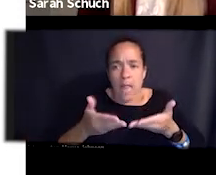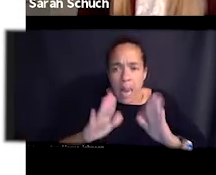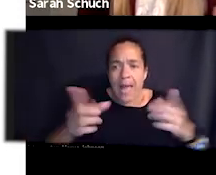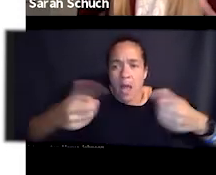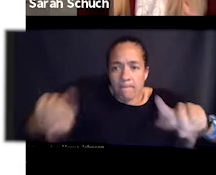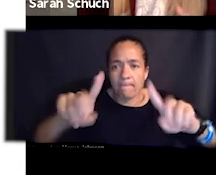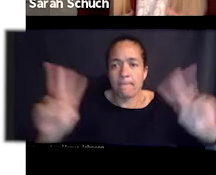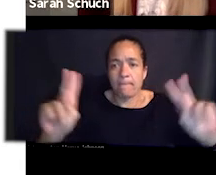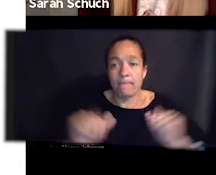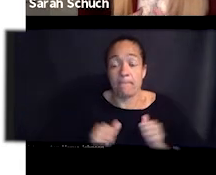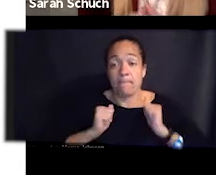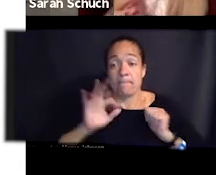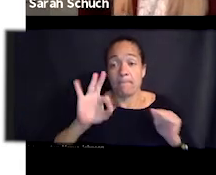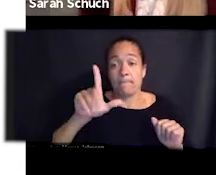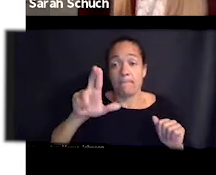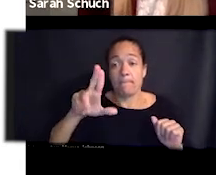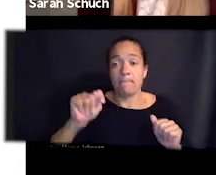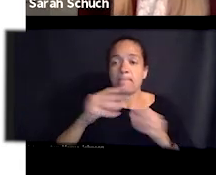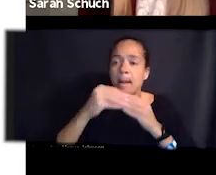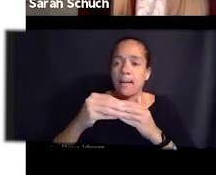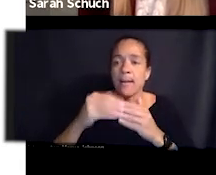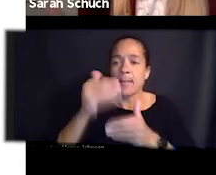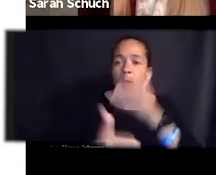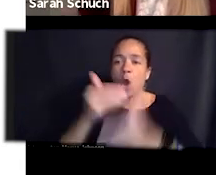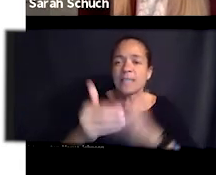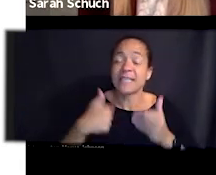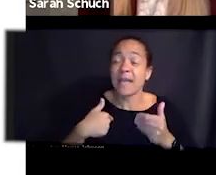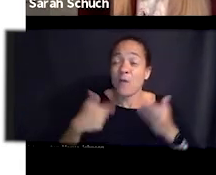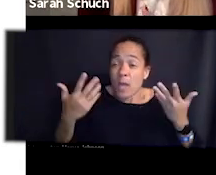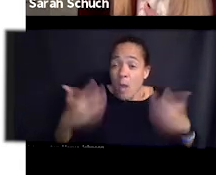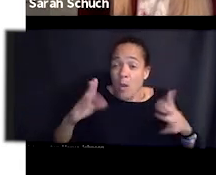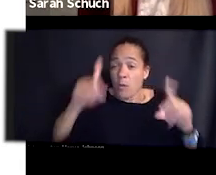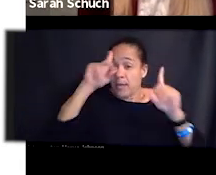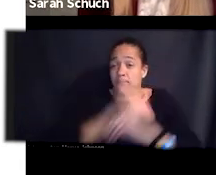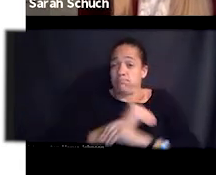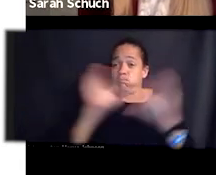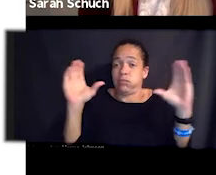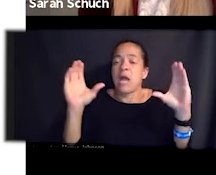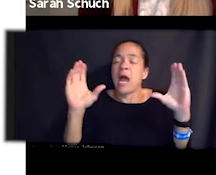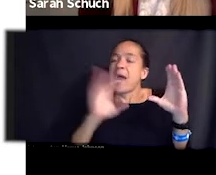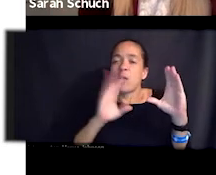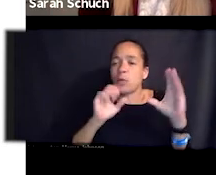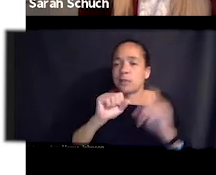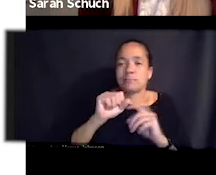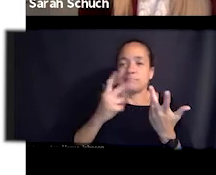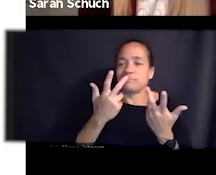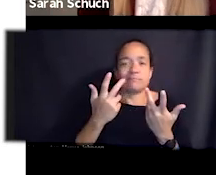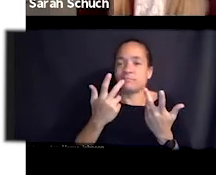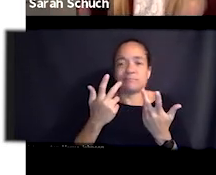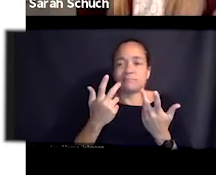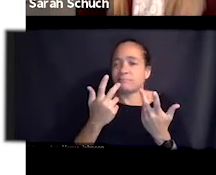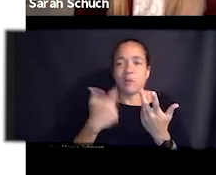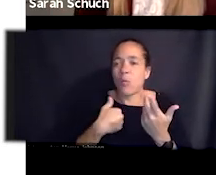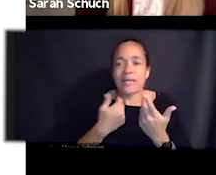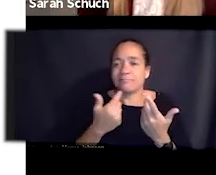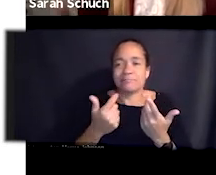process, because if we had in our mind how we thought it needed to end, I think that would have hindered us from truly listening to the residents.